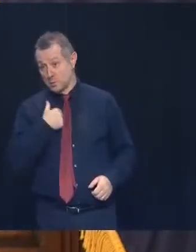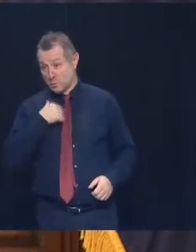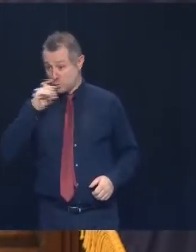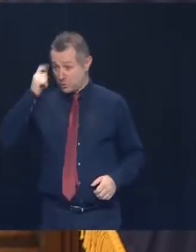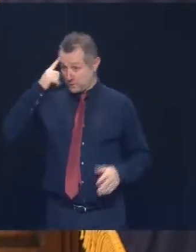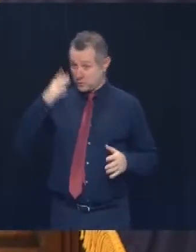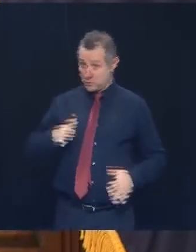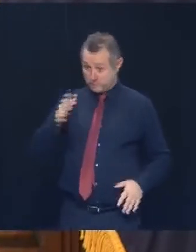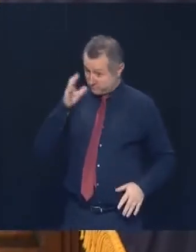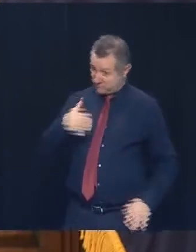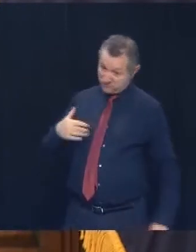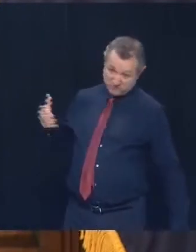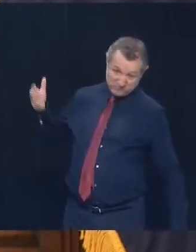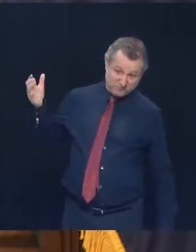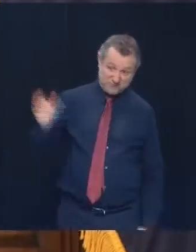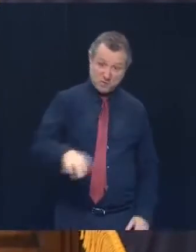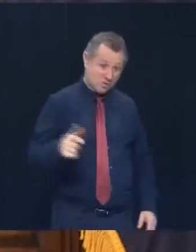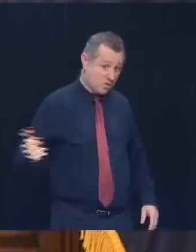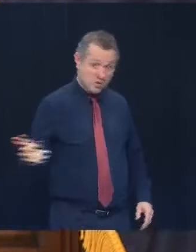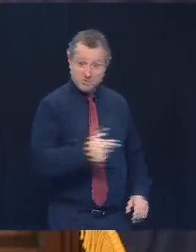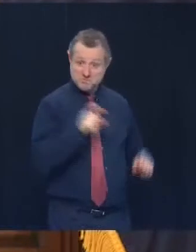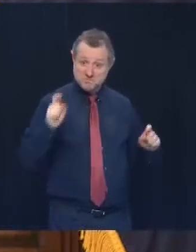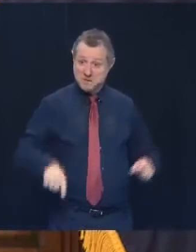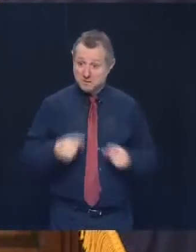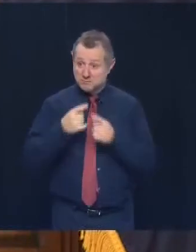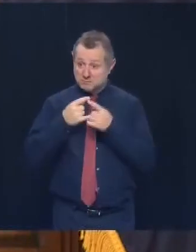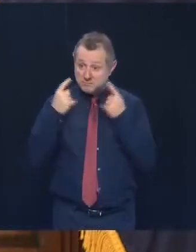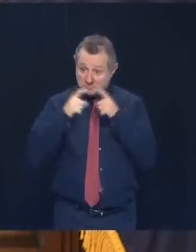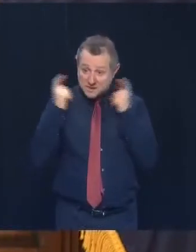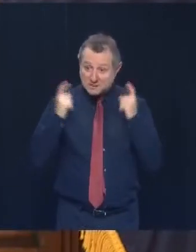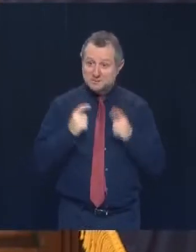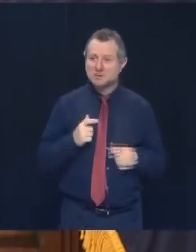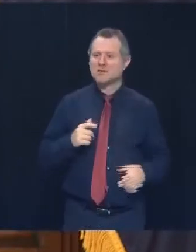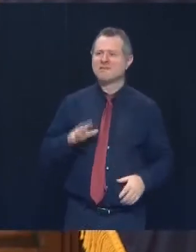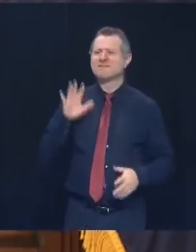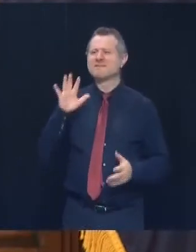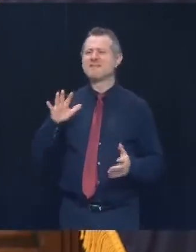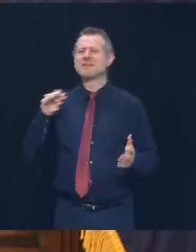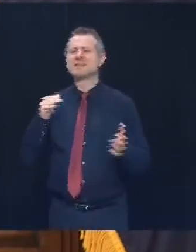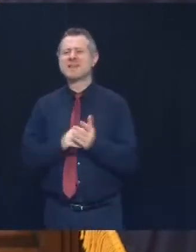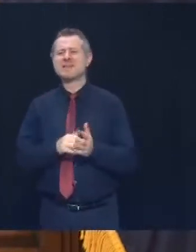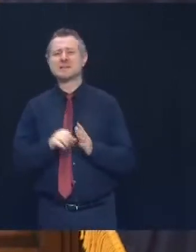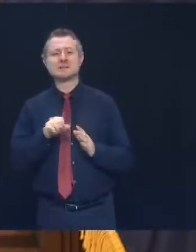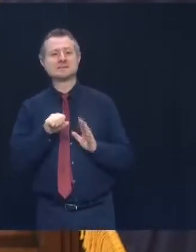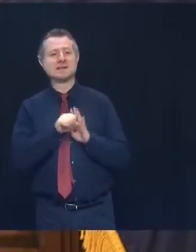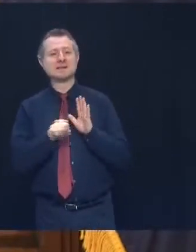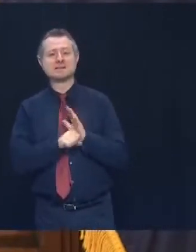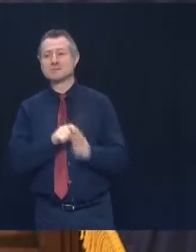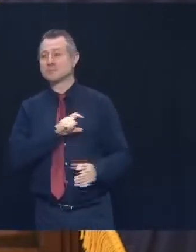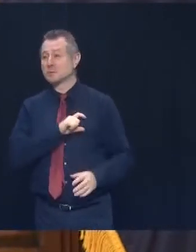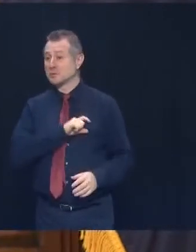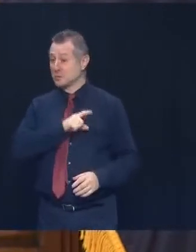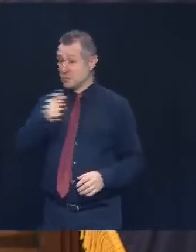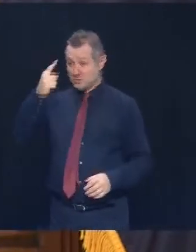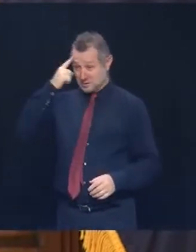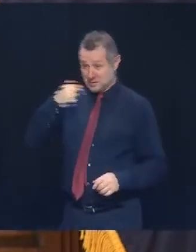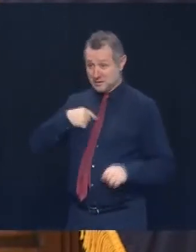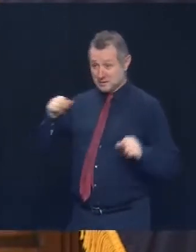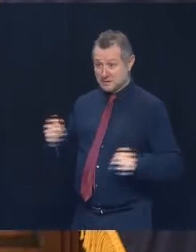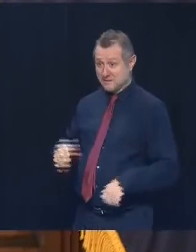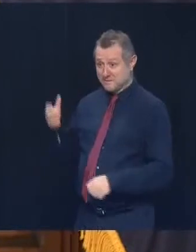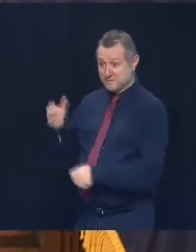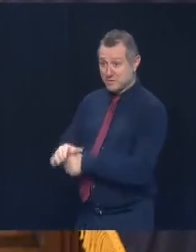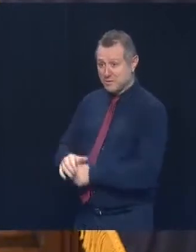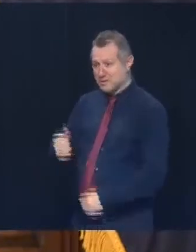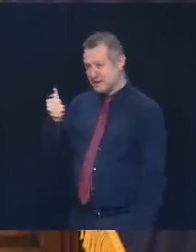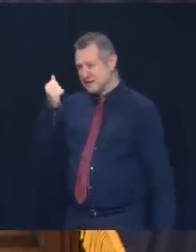mask wearing? We have 5,000 state troopers. Do you think I could have enforced 19 million people to